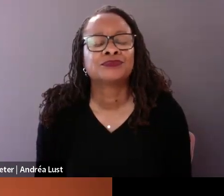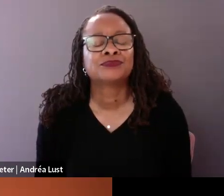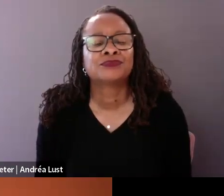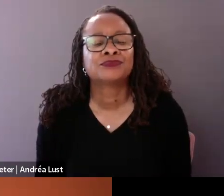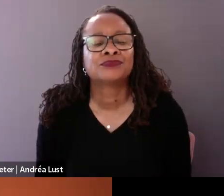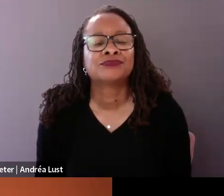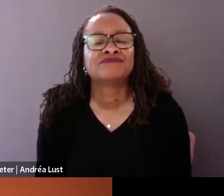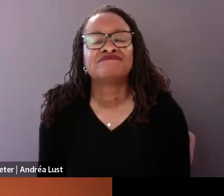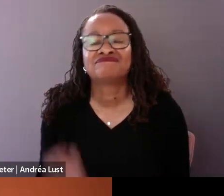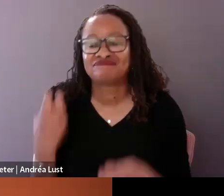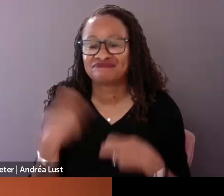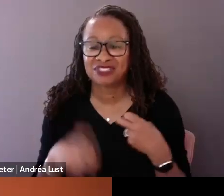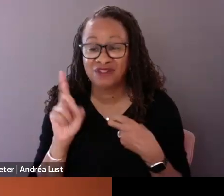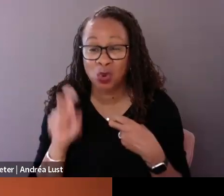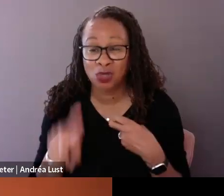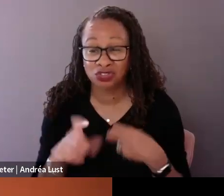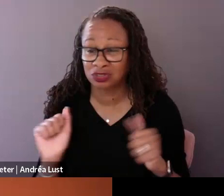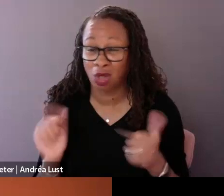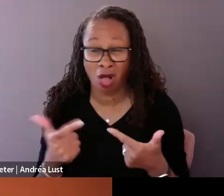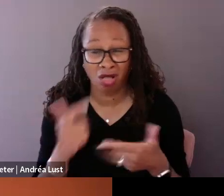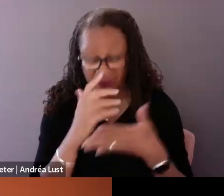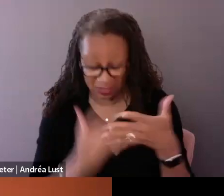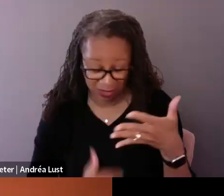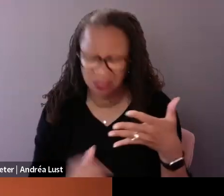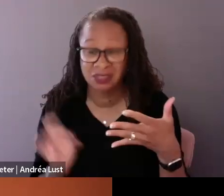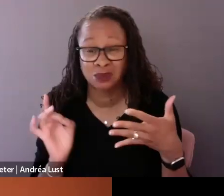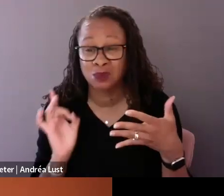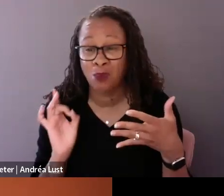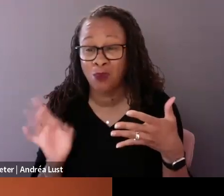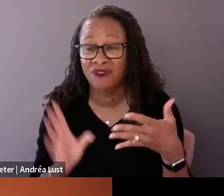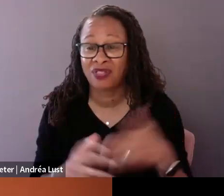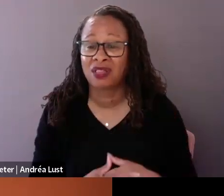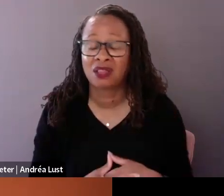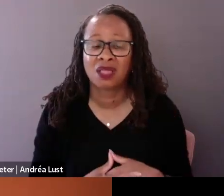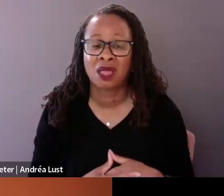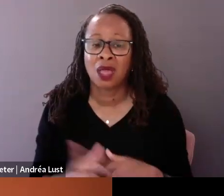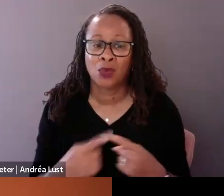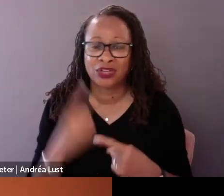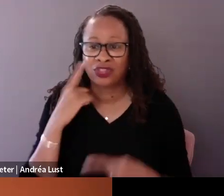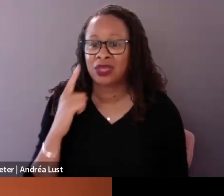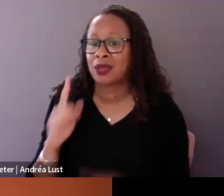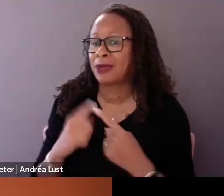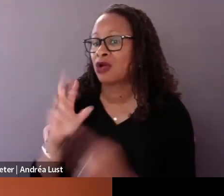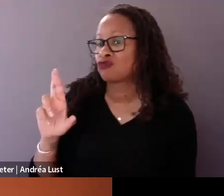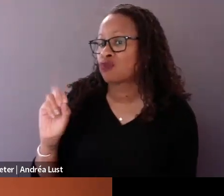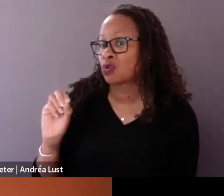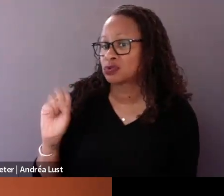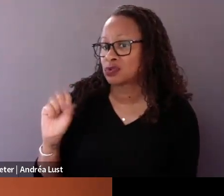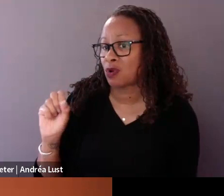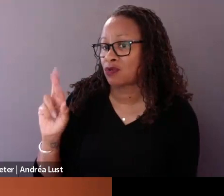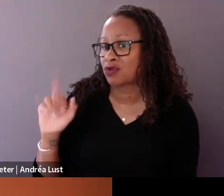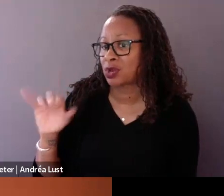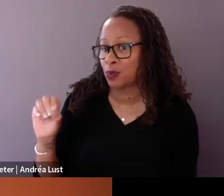That's a tough question. I mean, it's all so heartbreaking. You know, when you think of the Rosario family, I mean,